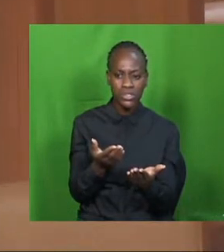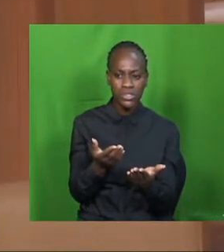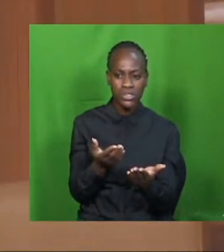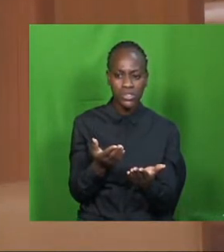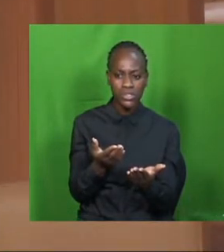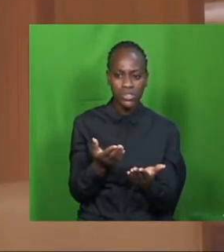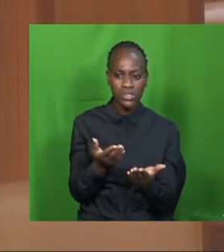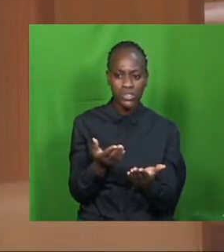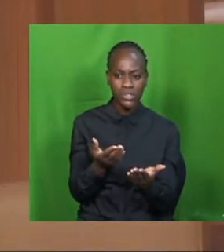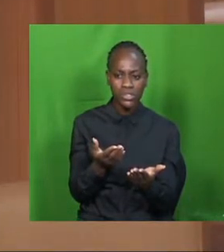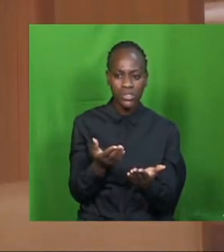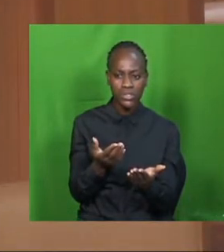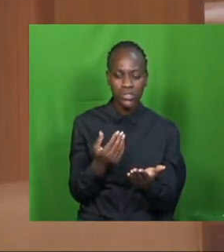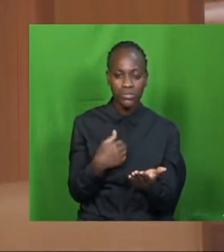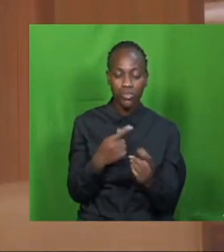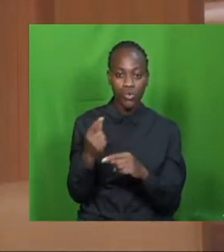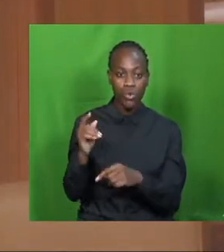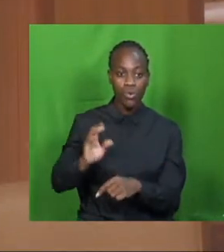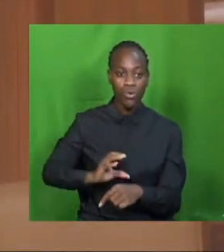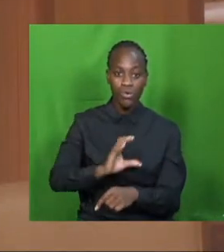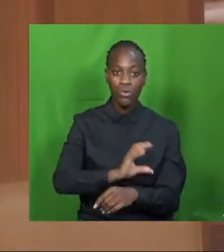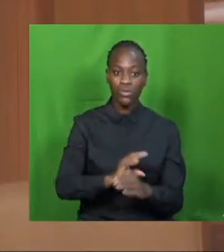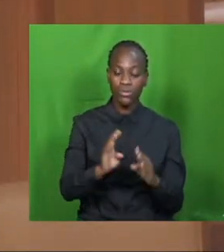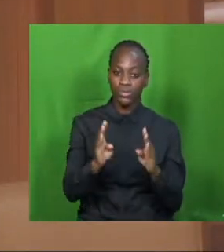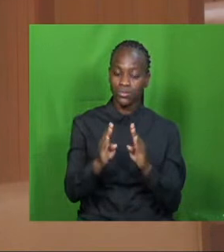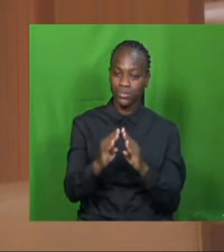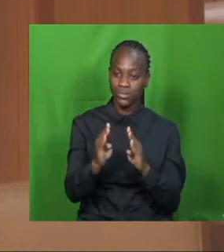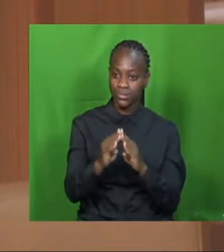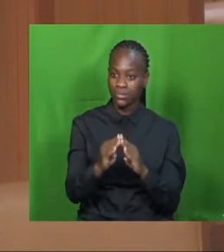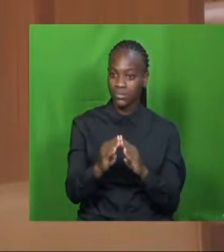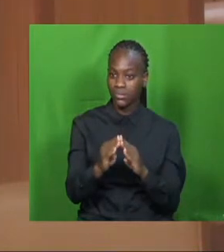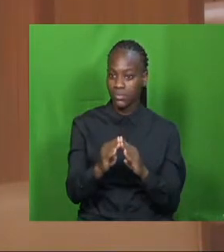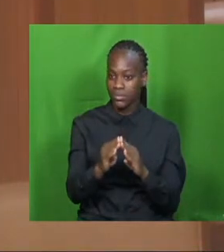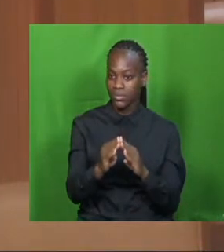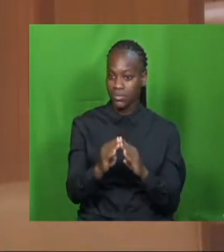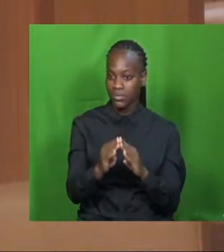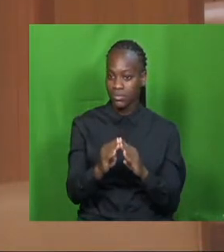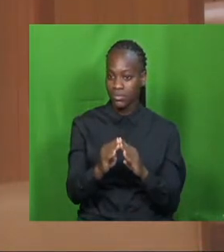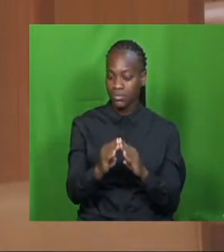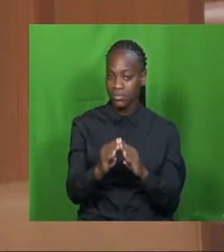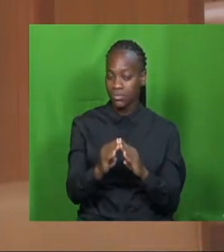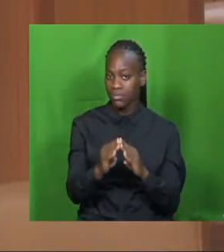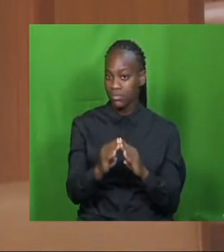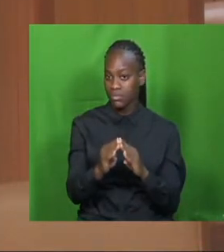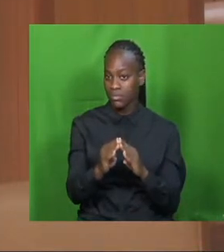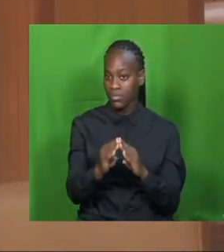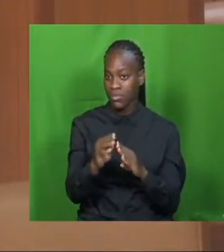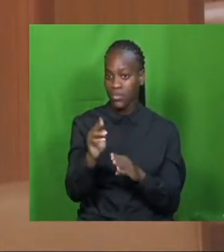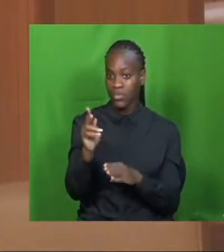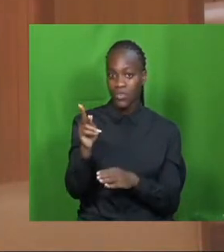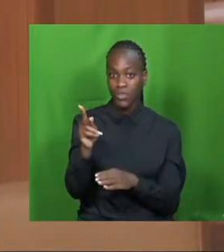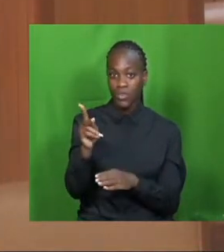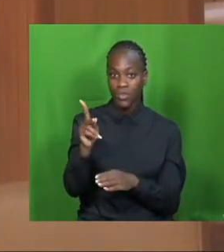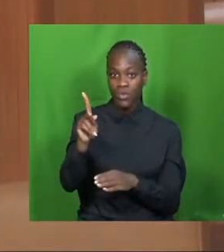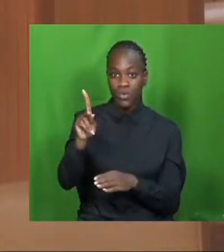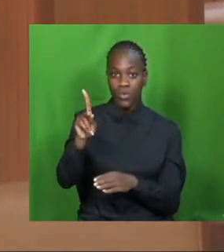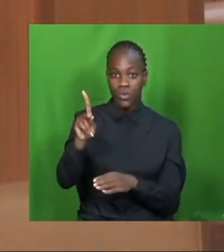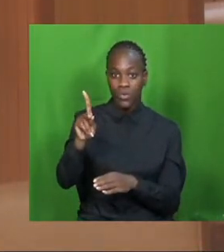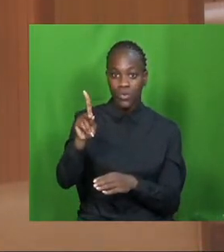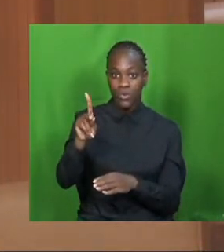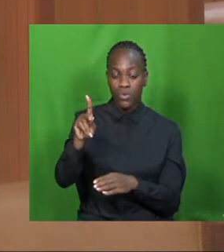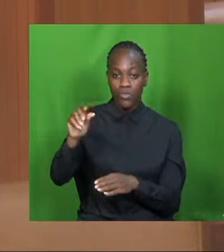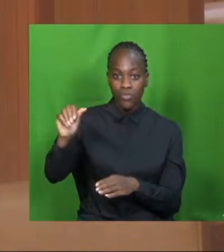time because he was being tried for some allegation of having committed a